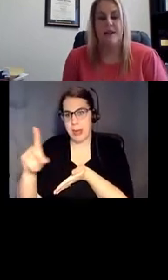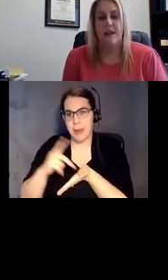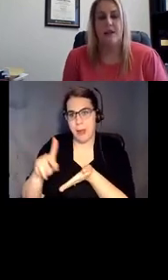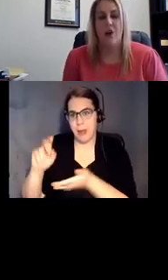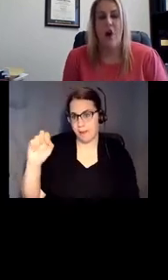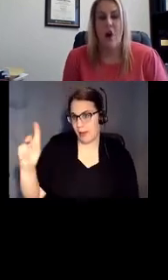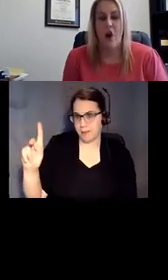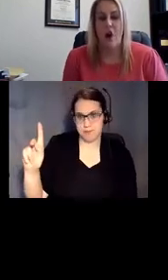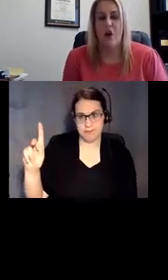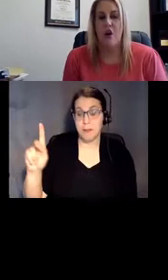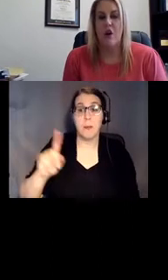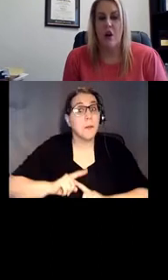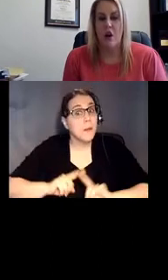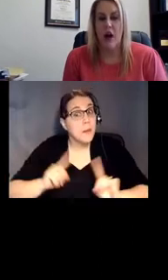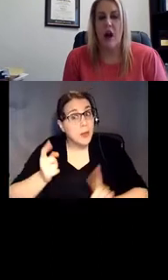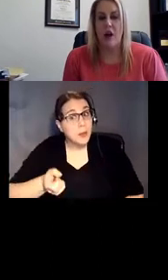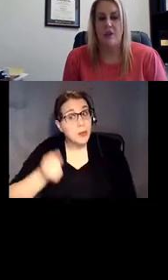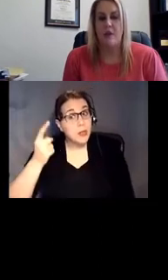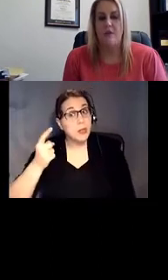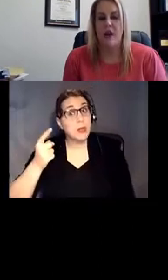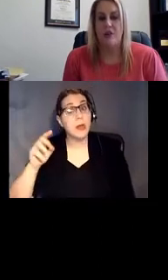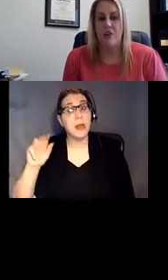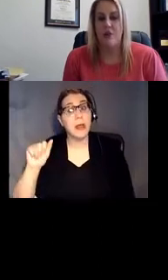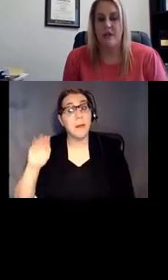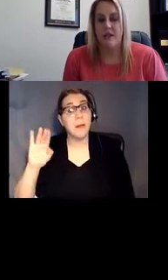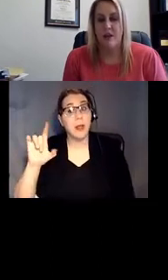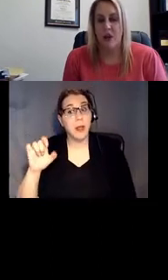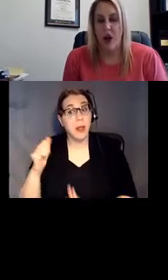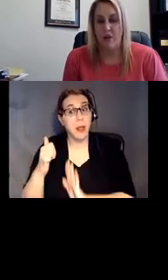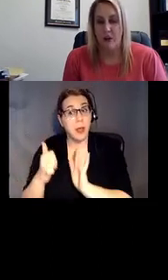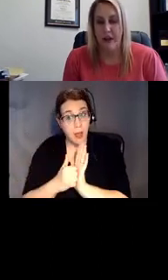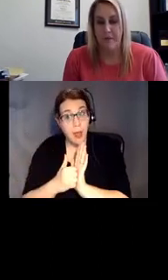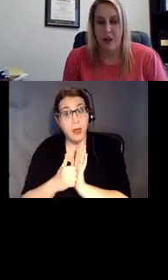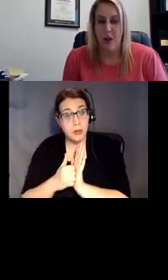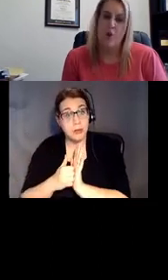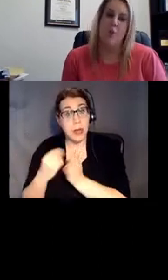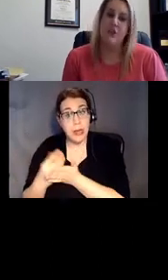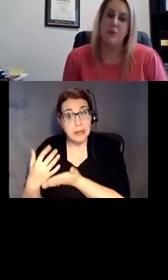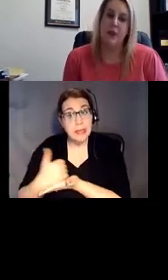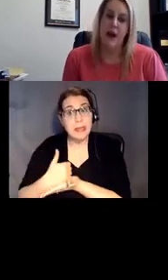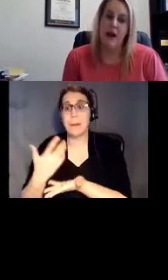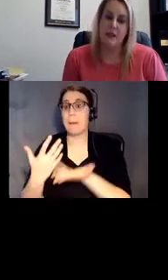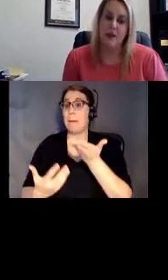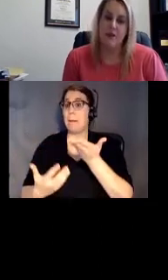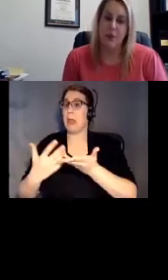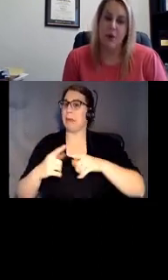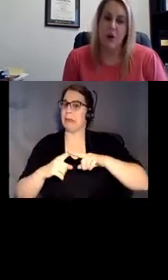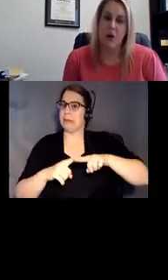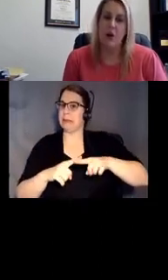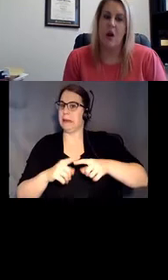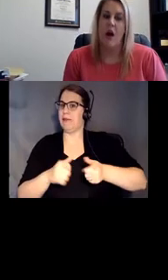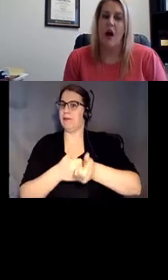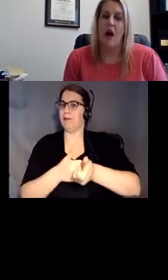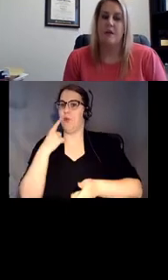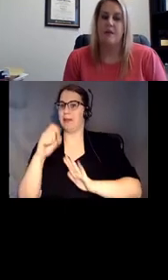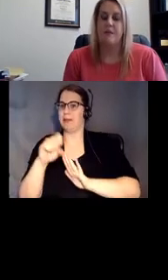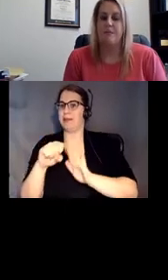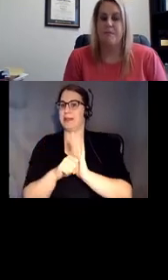account assets are subject to estate recovery, which applies